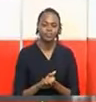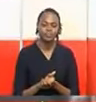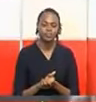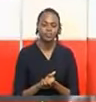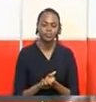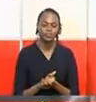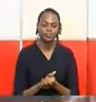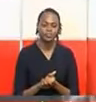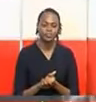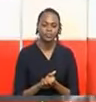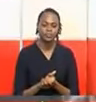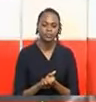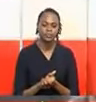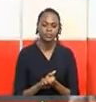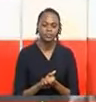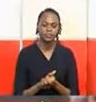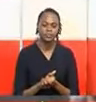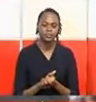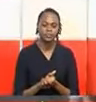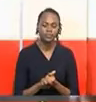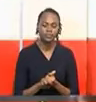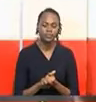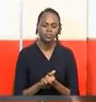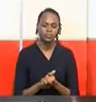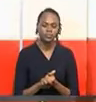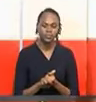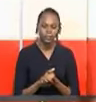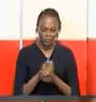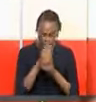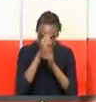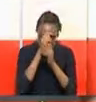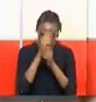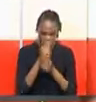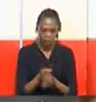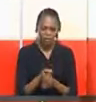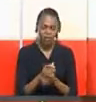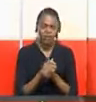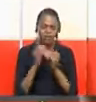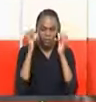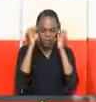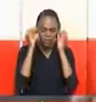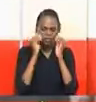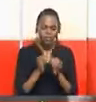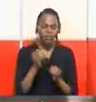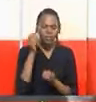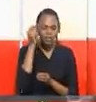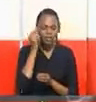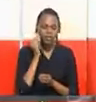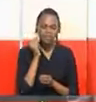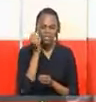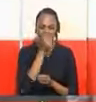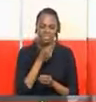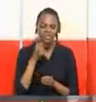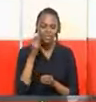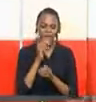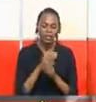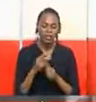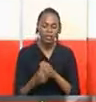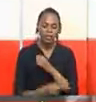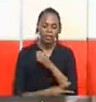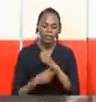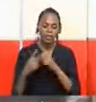Right Honorable Dr. Saulos Klaus Chilima, the Vice